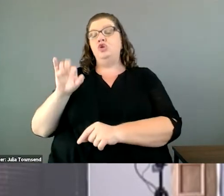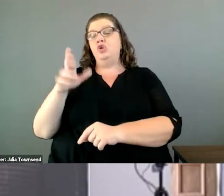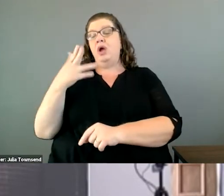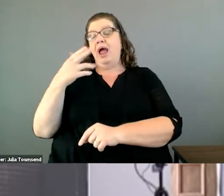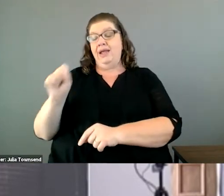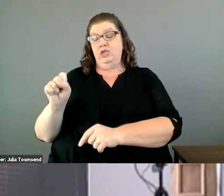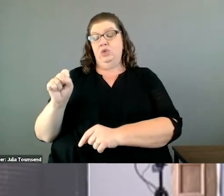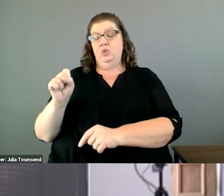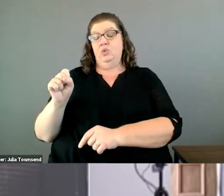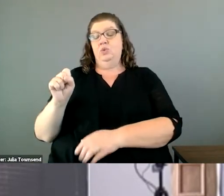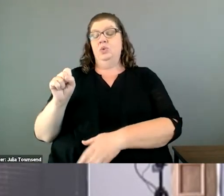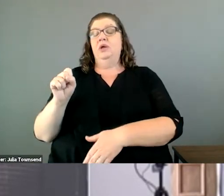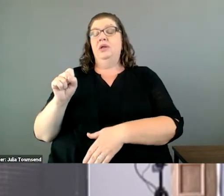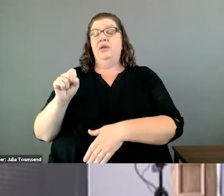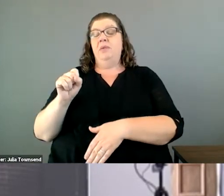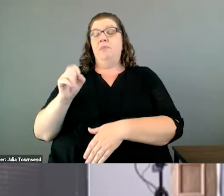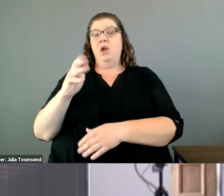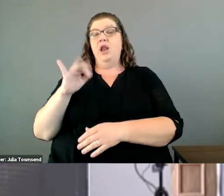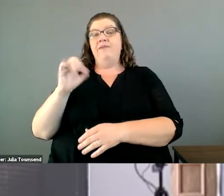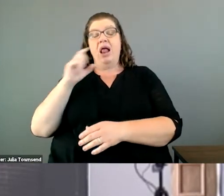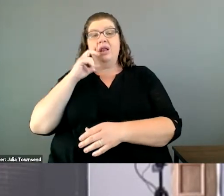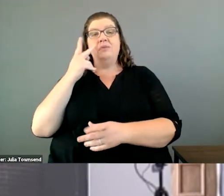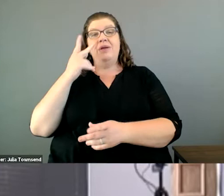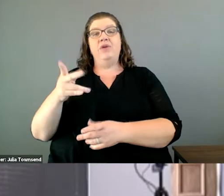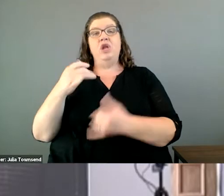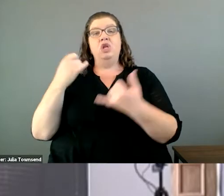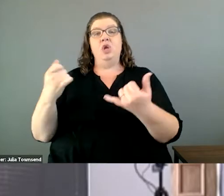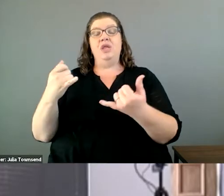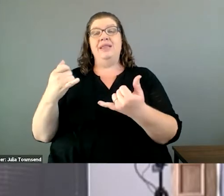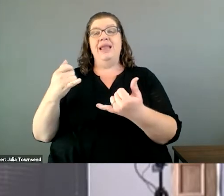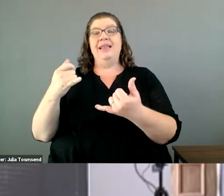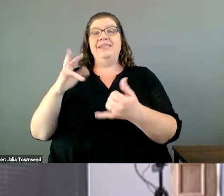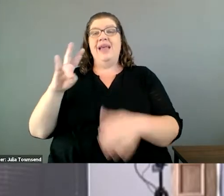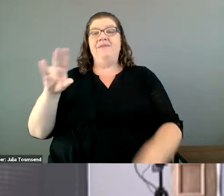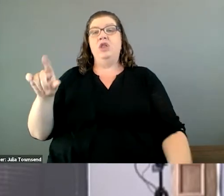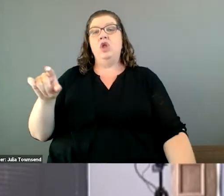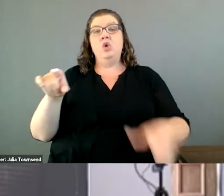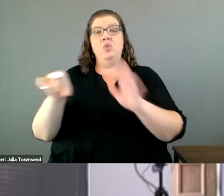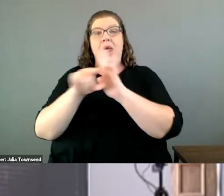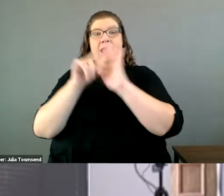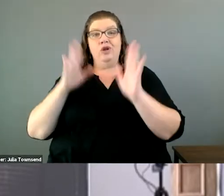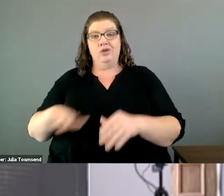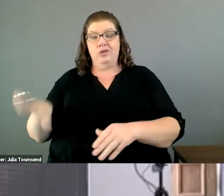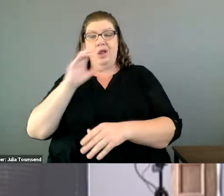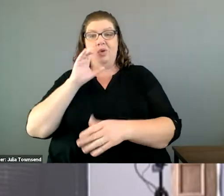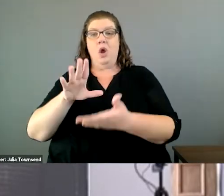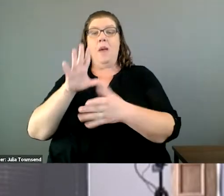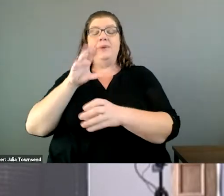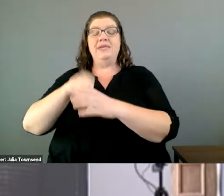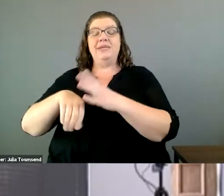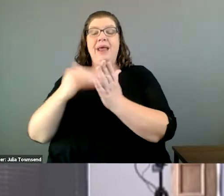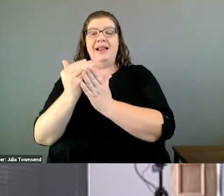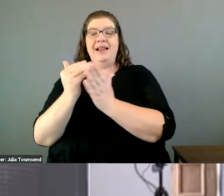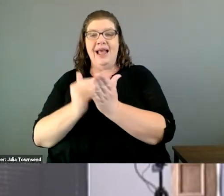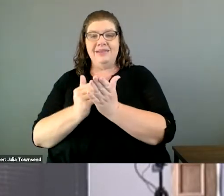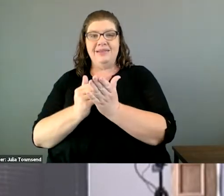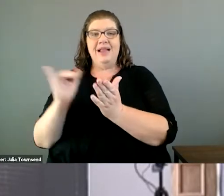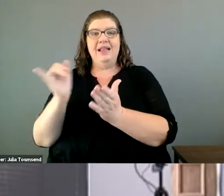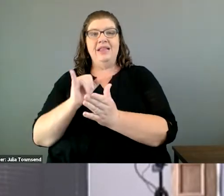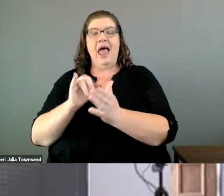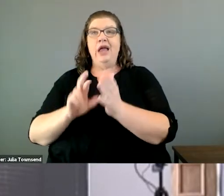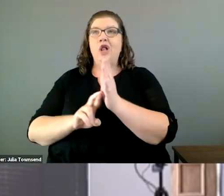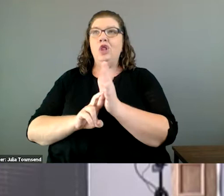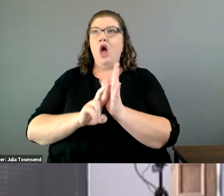observed the new SEVIs, a name given to the new 7th graders who are participating in lessons like launching a